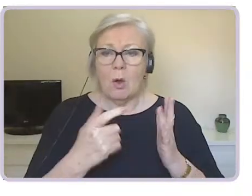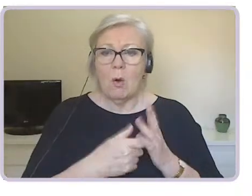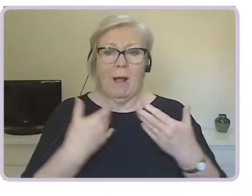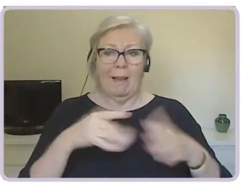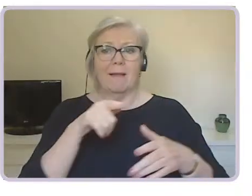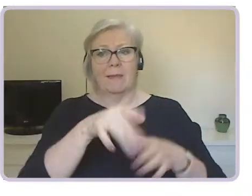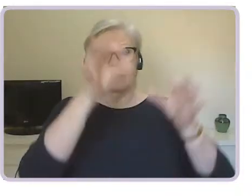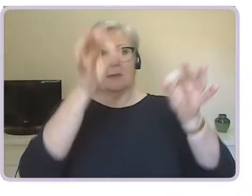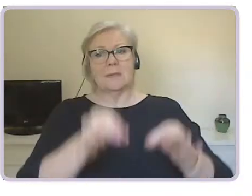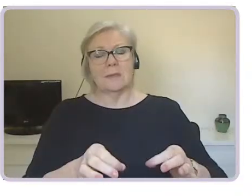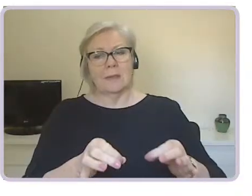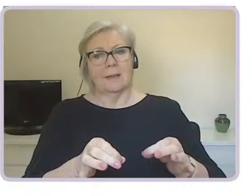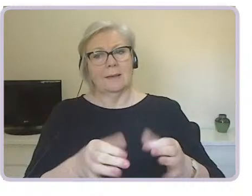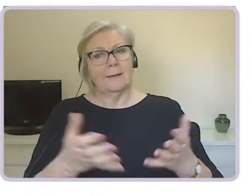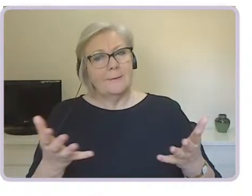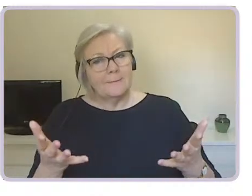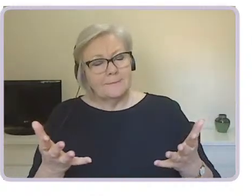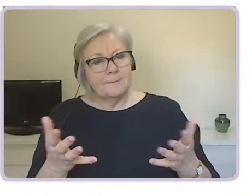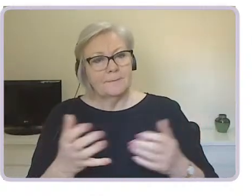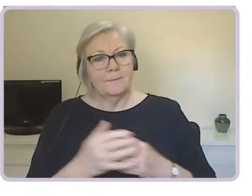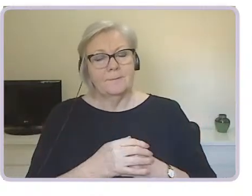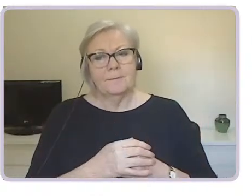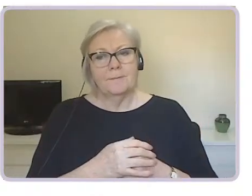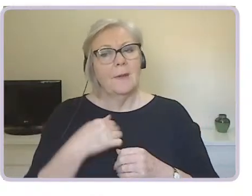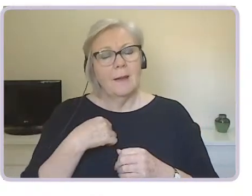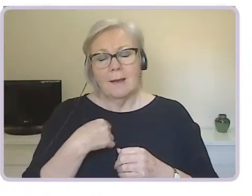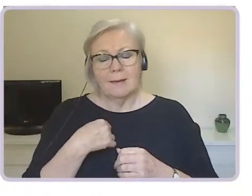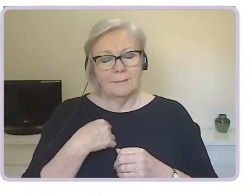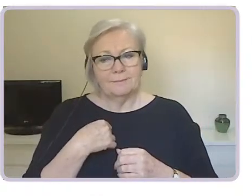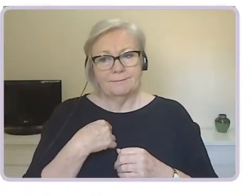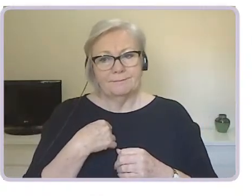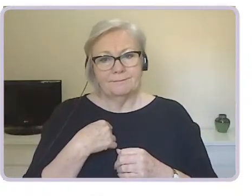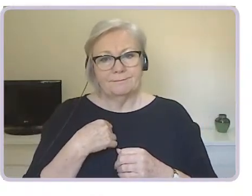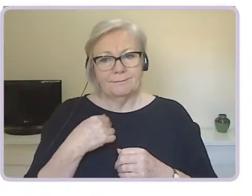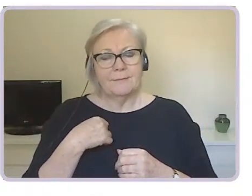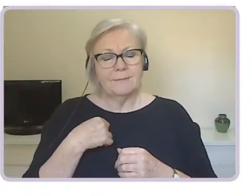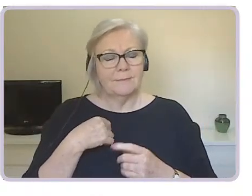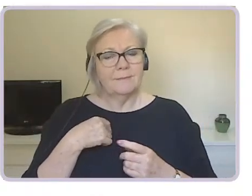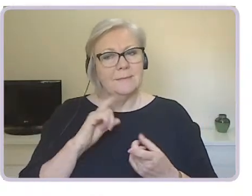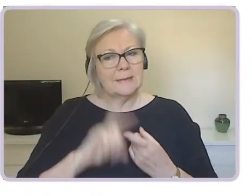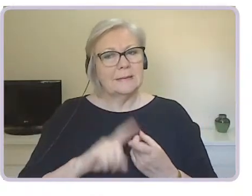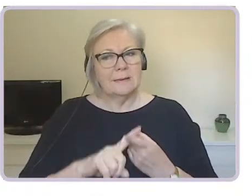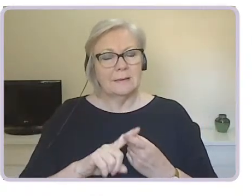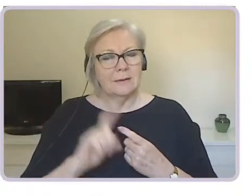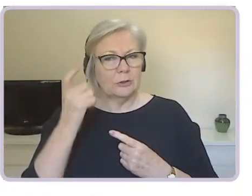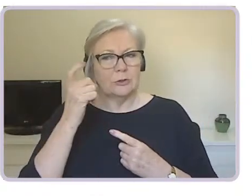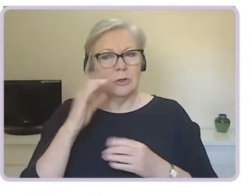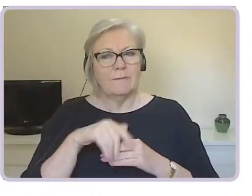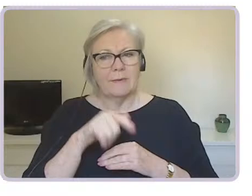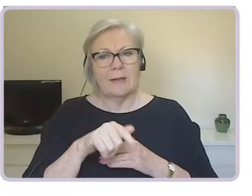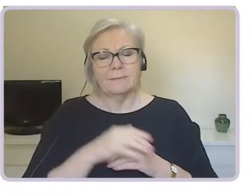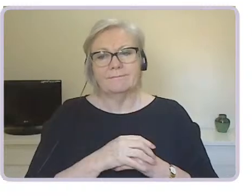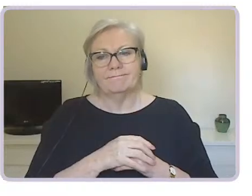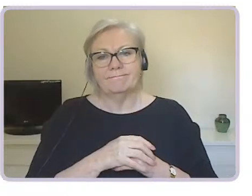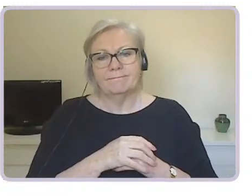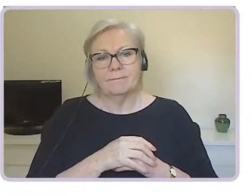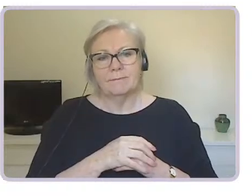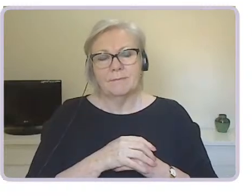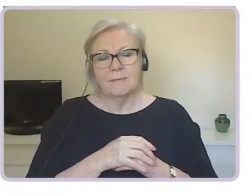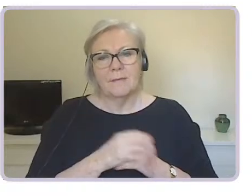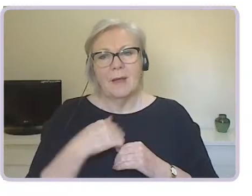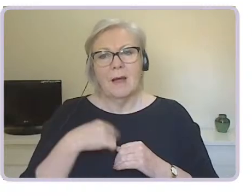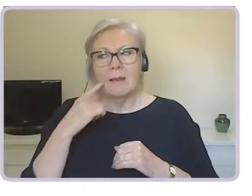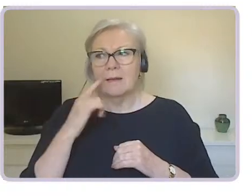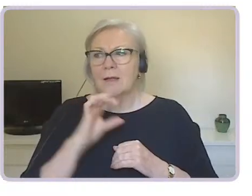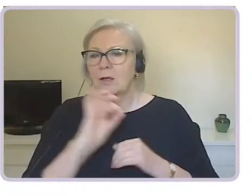make that decision about. And I remain concerned about that. I remain concerned that there's a lack of direction